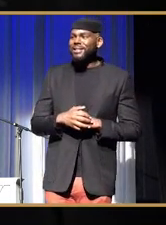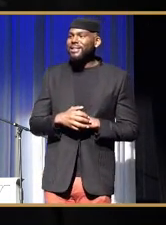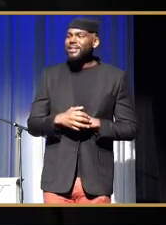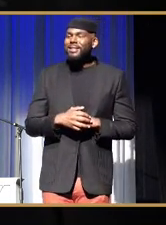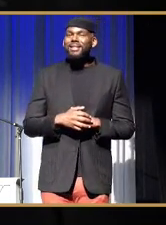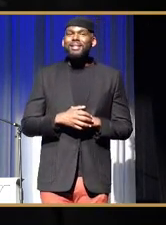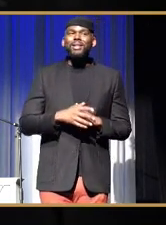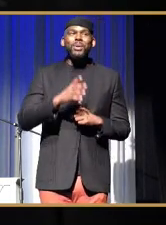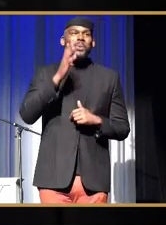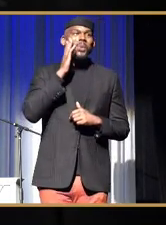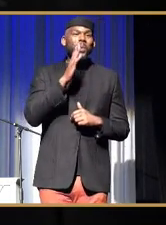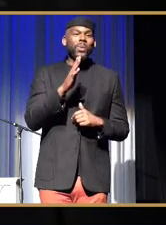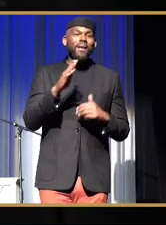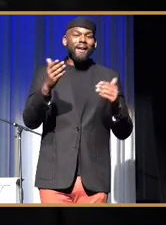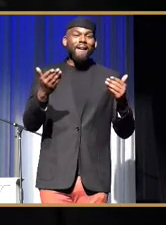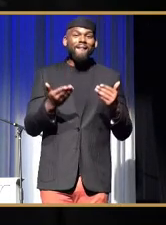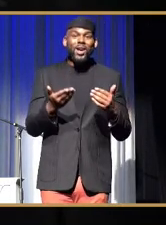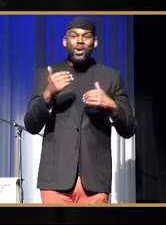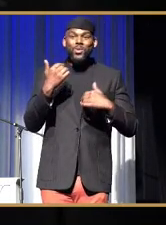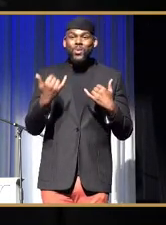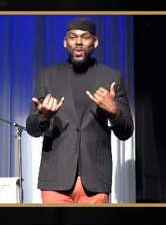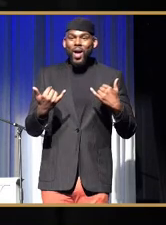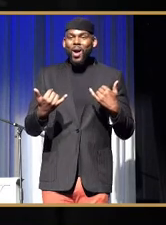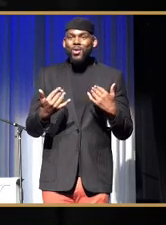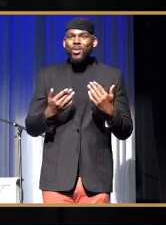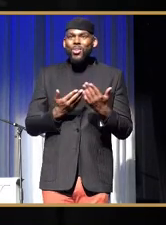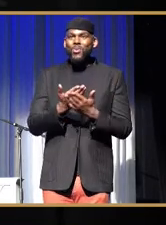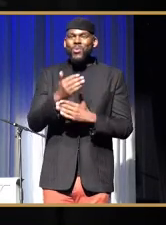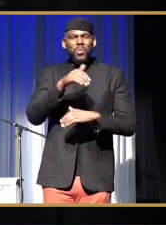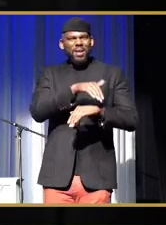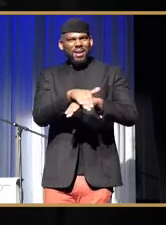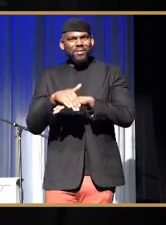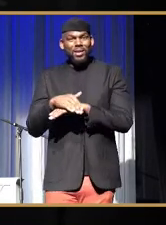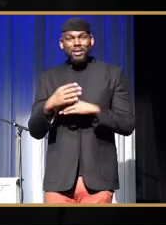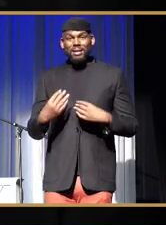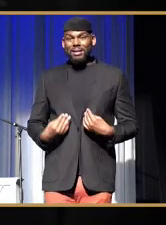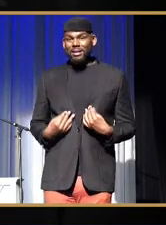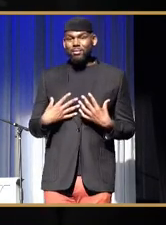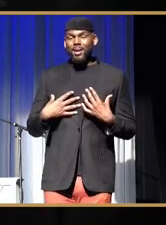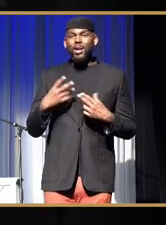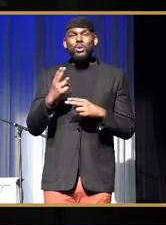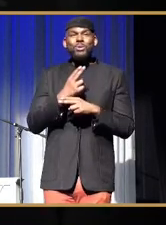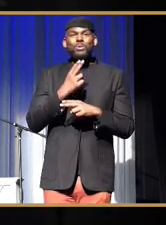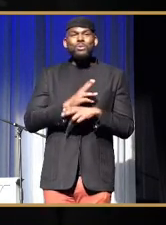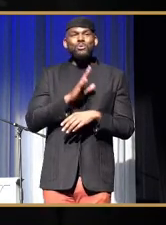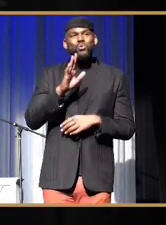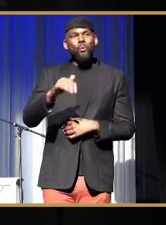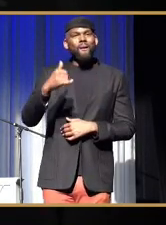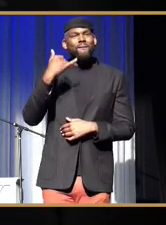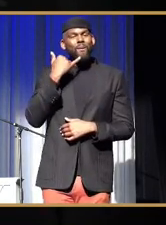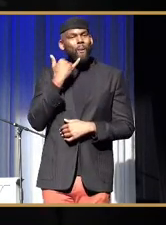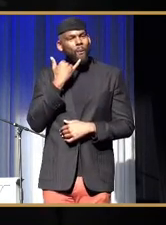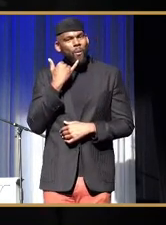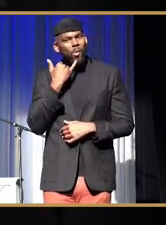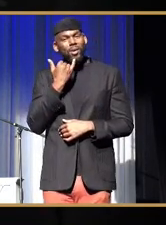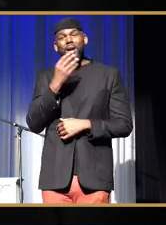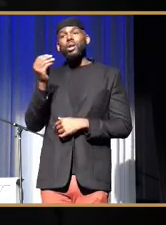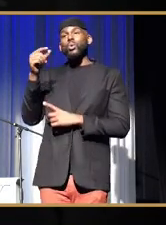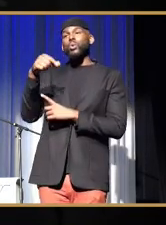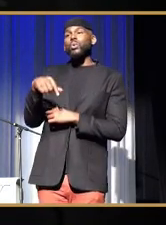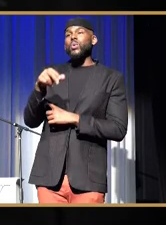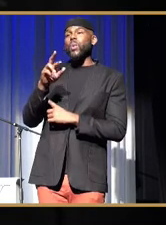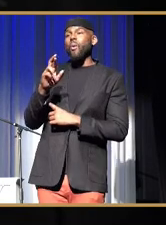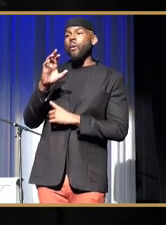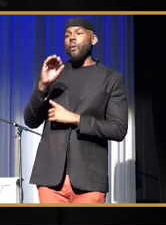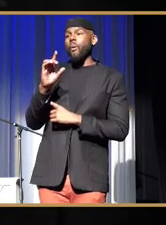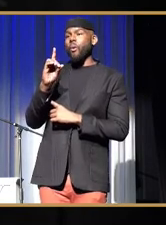We're going to invite you now and throughout the evening when you're inspired to use your phone and do the QR